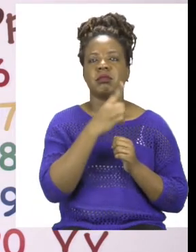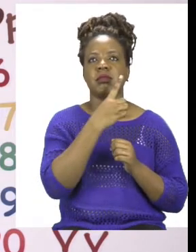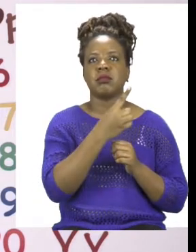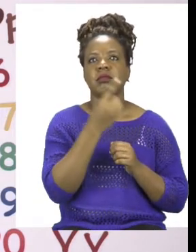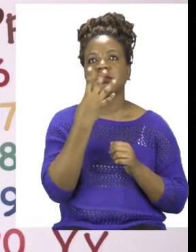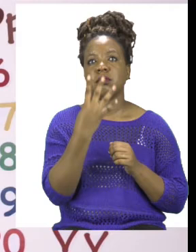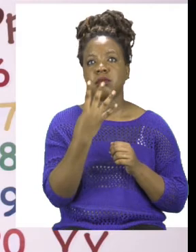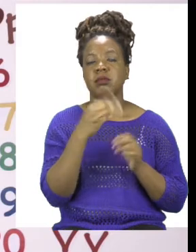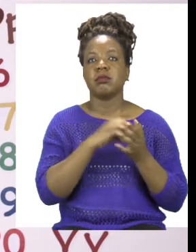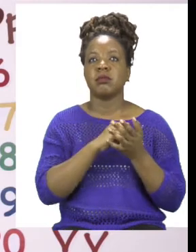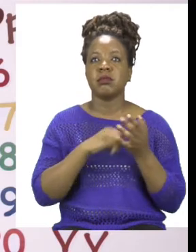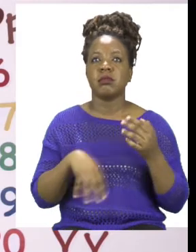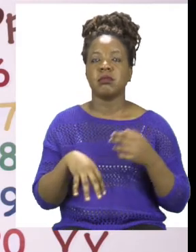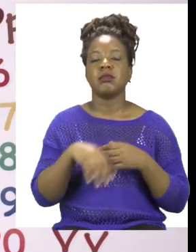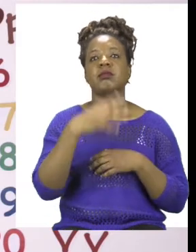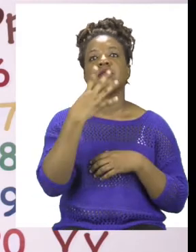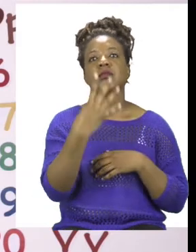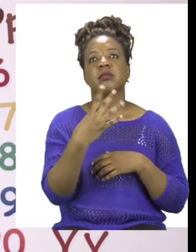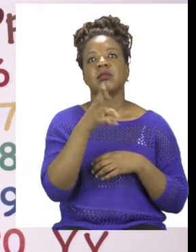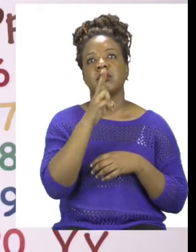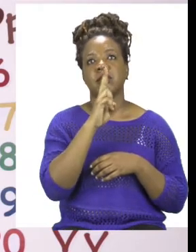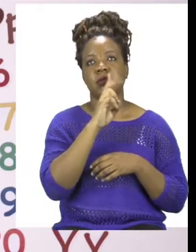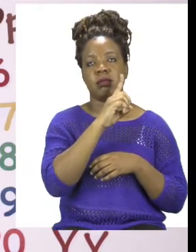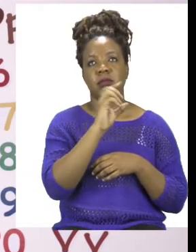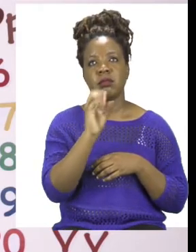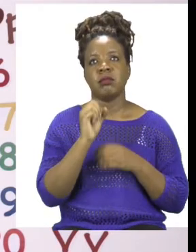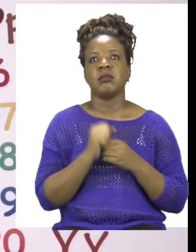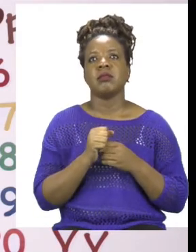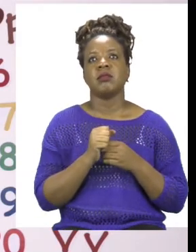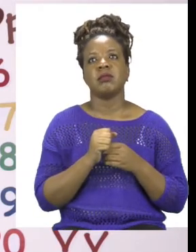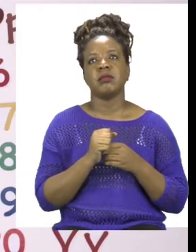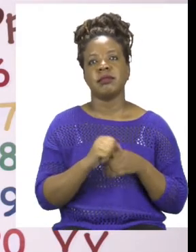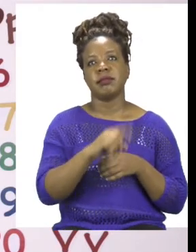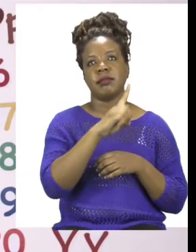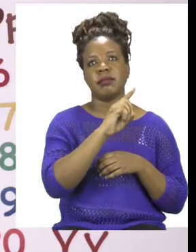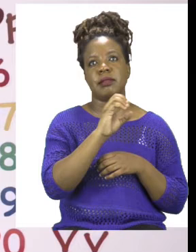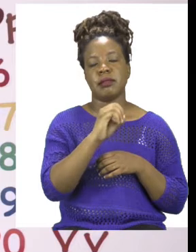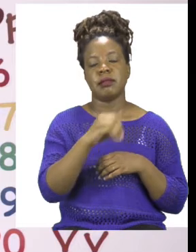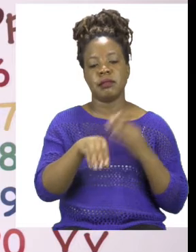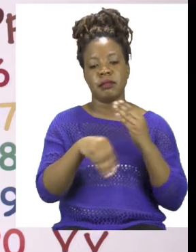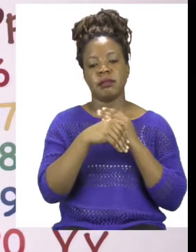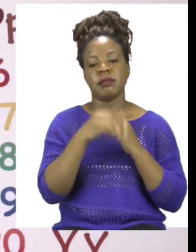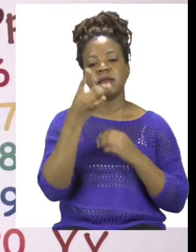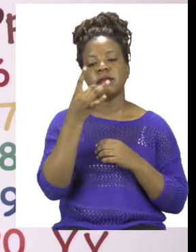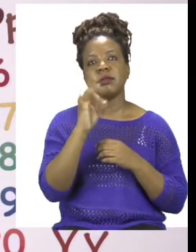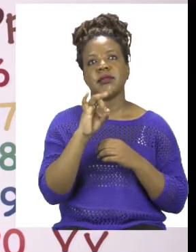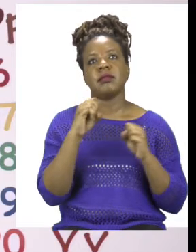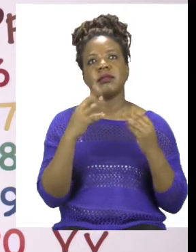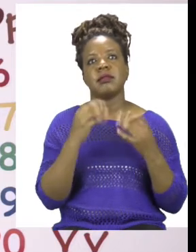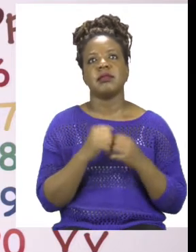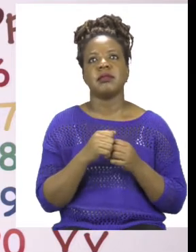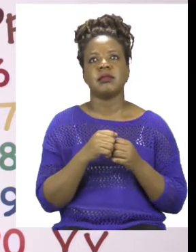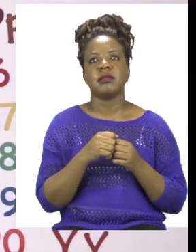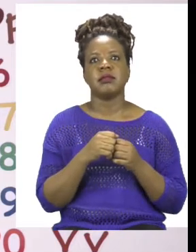4 equals 10, the last thing we need to do is find out what 10 plus 8 equals. Again, I'm going to count